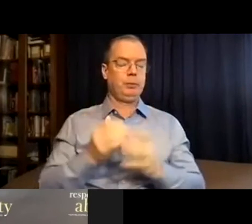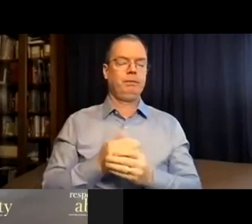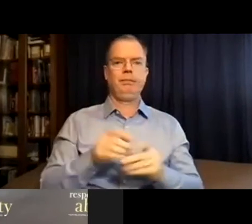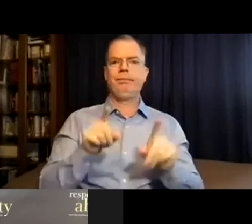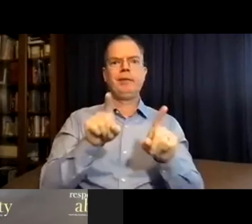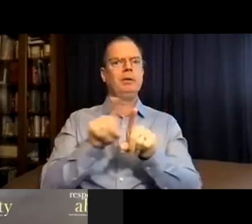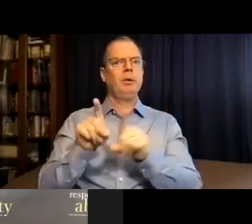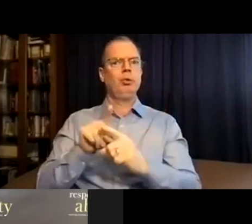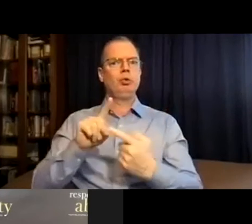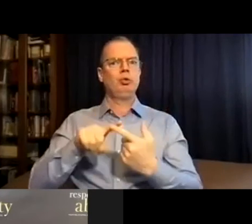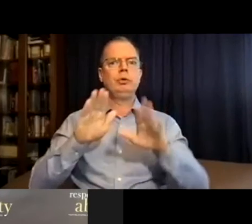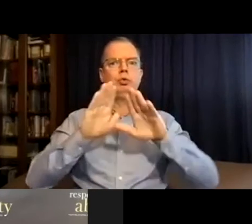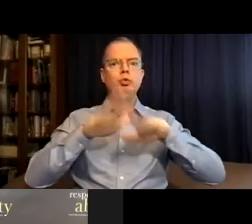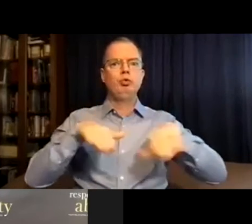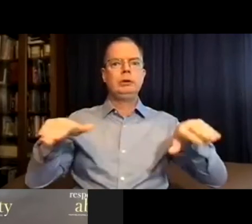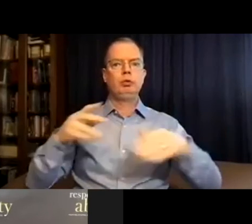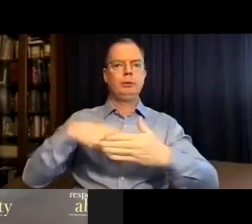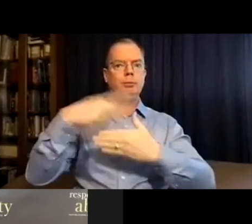the story.